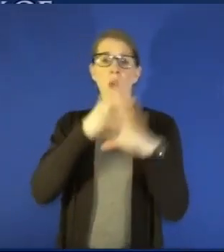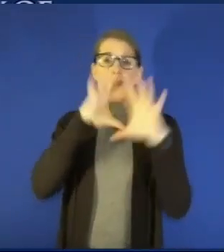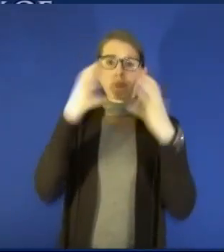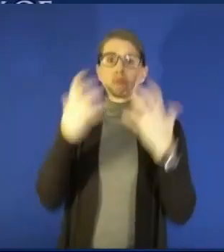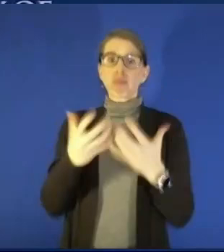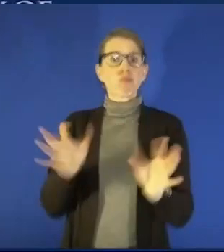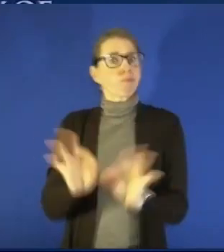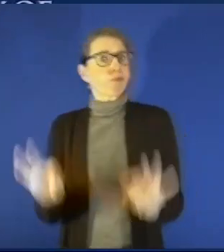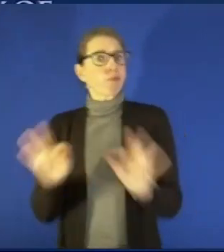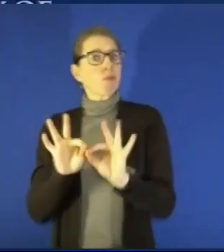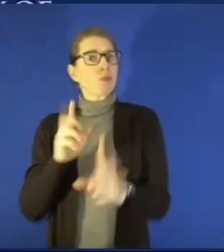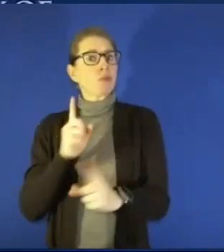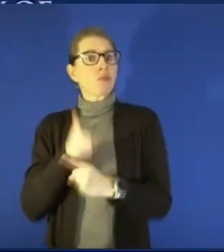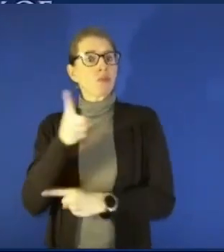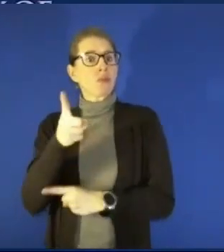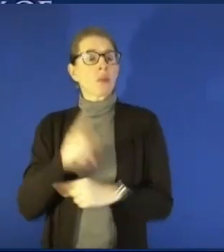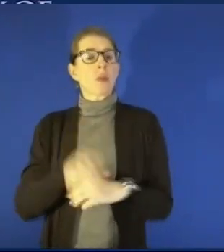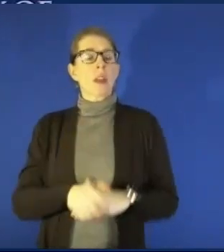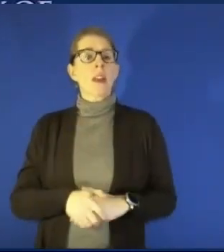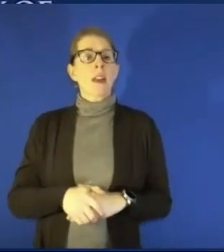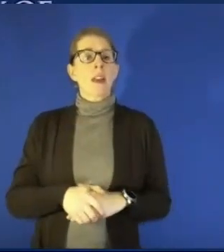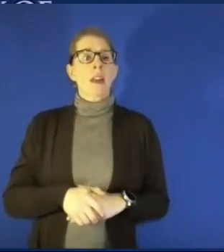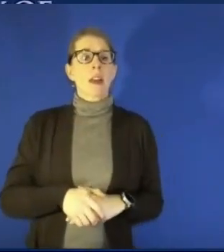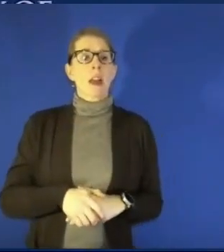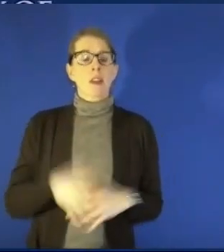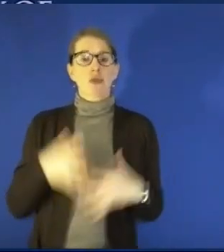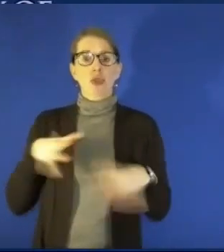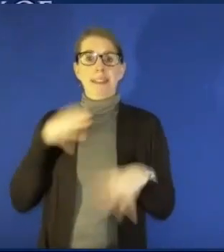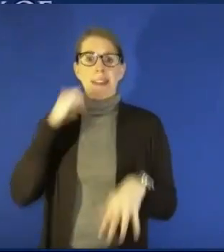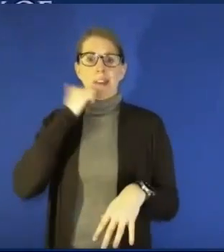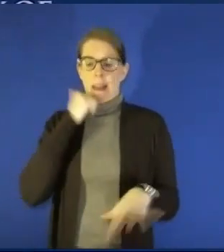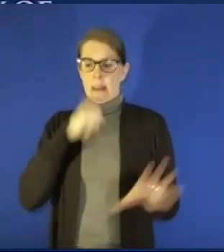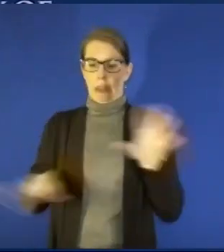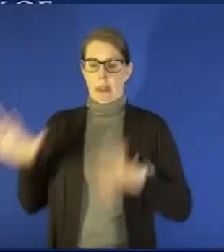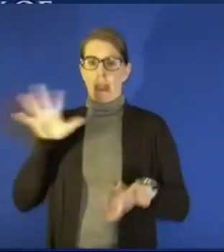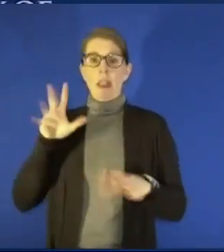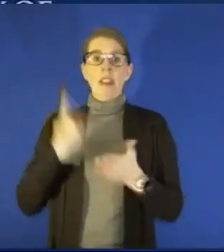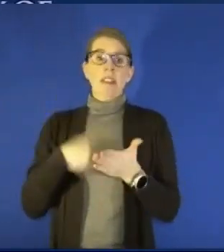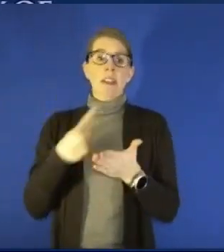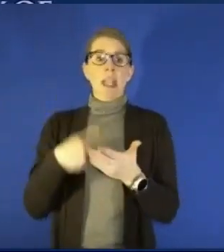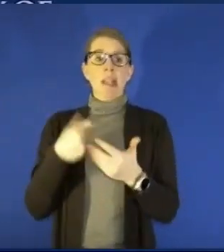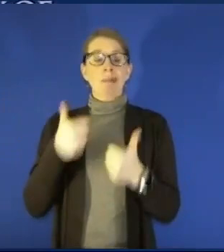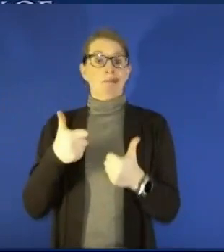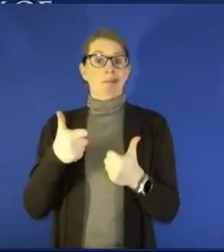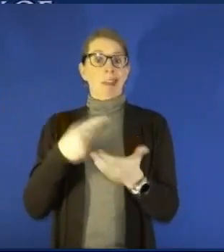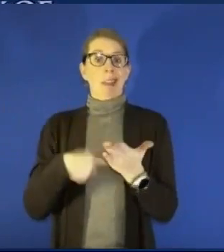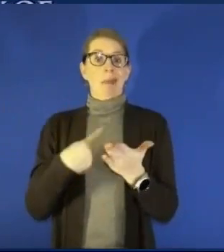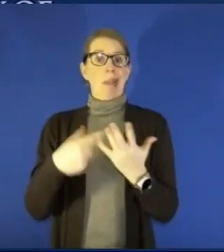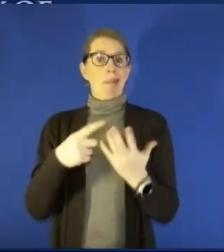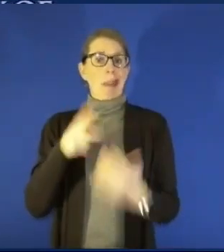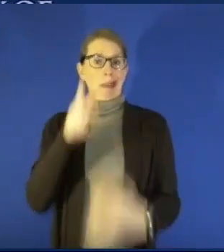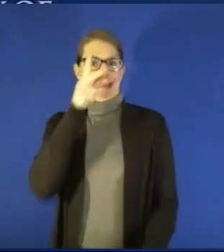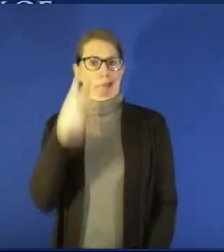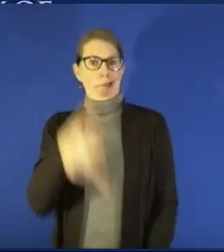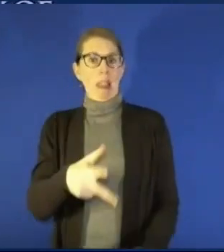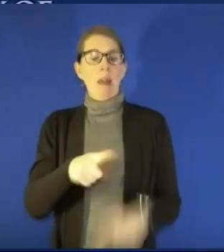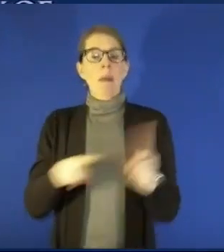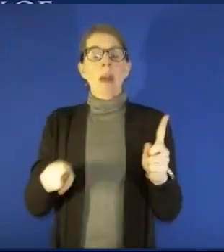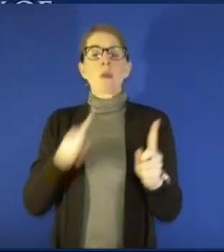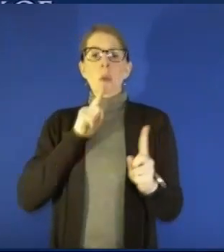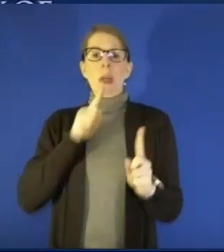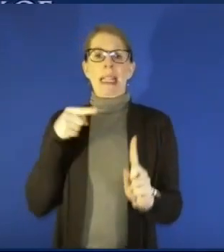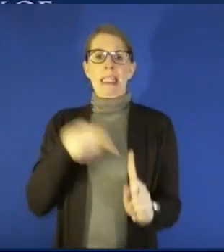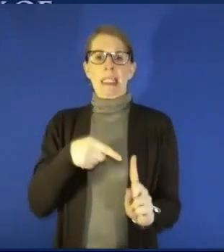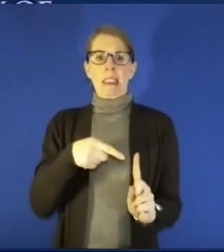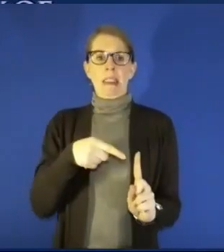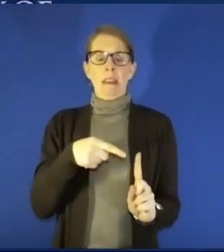right? I have to try and see how I get dressed every day, and sometimes it works, sometimes it doesn't work so well. But at the end of the day, when